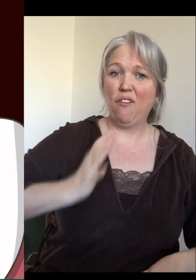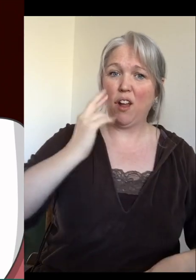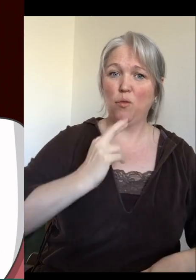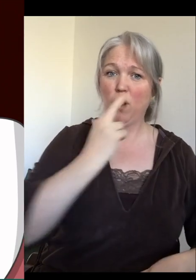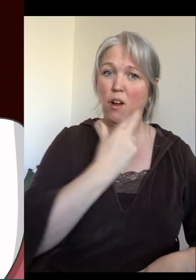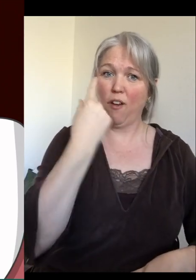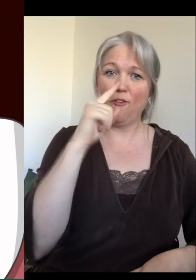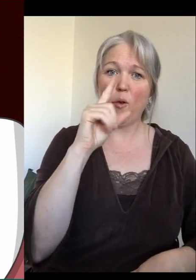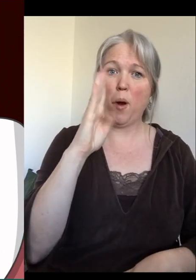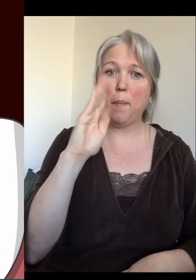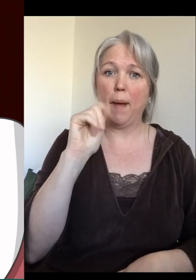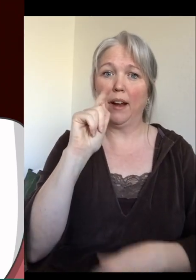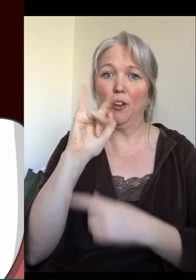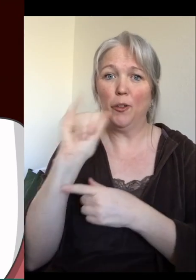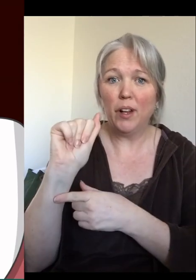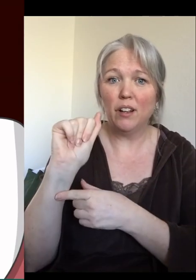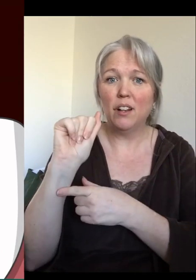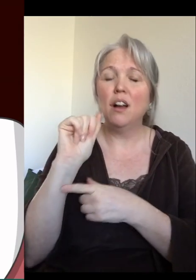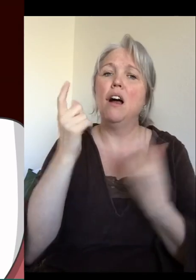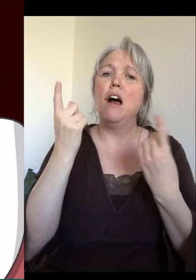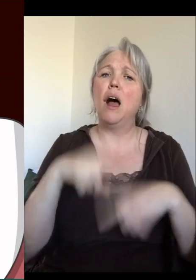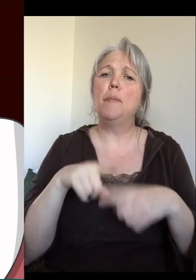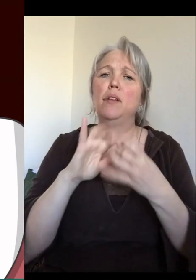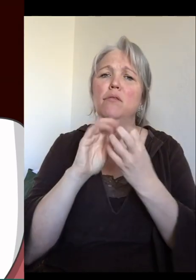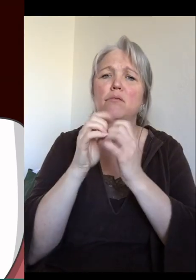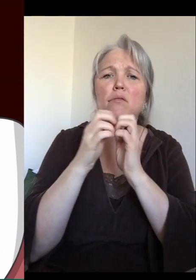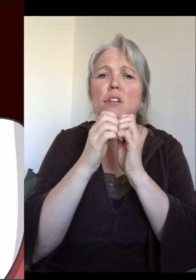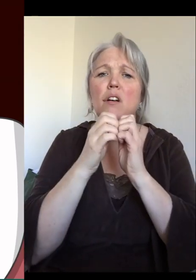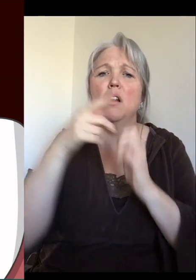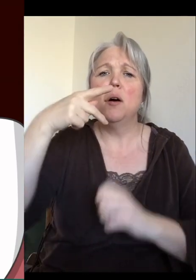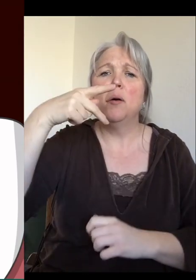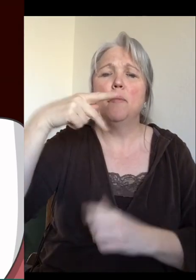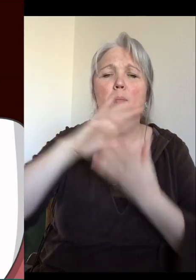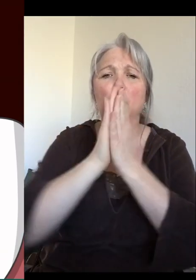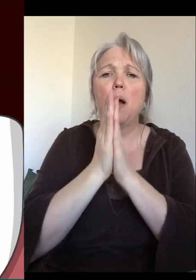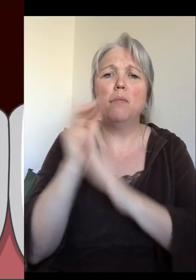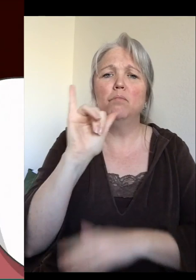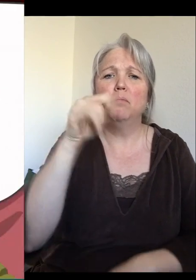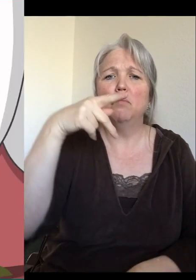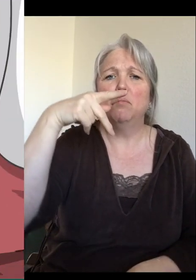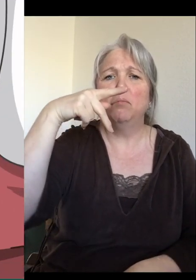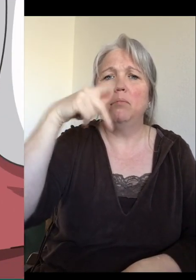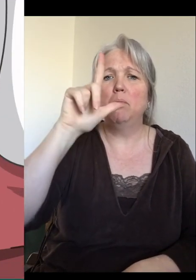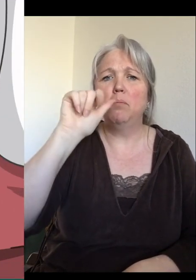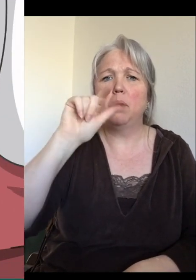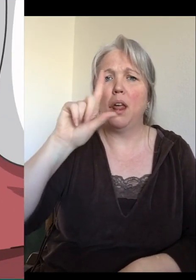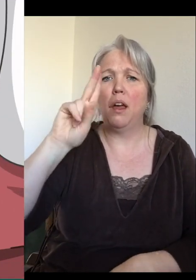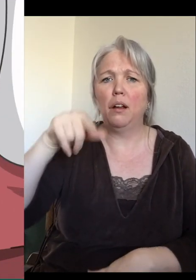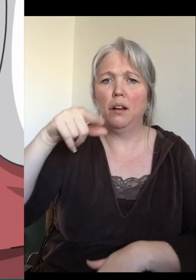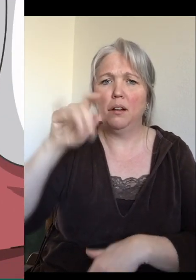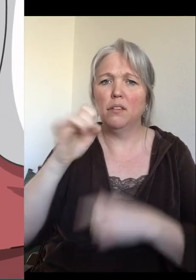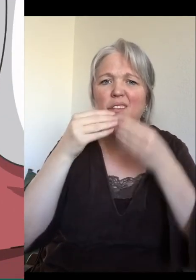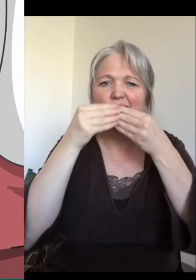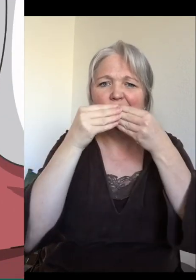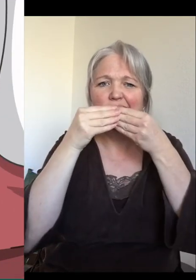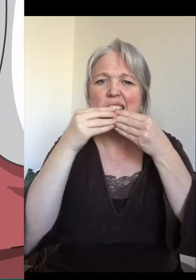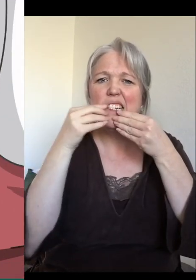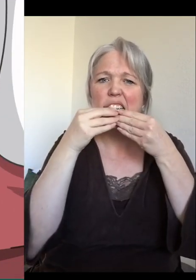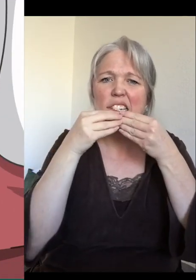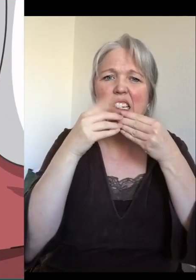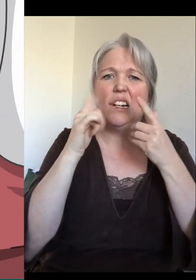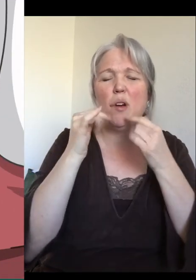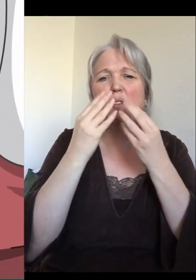They collect into a thin film called plaque and chow down on food particles. As they digest food, it can make your breath